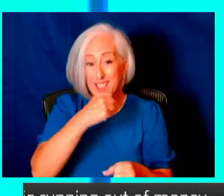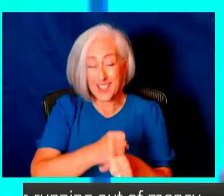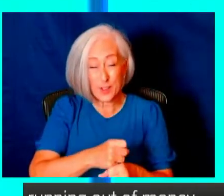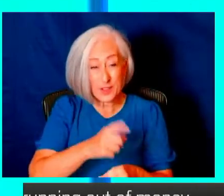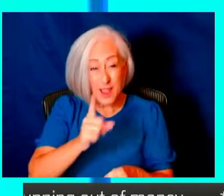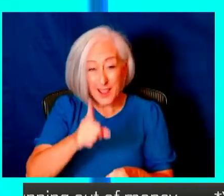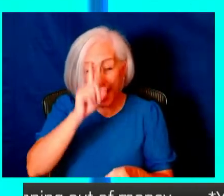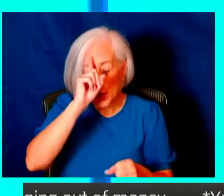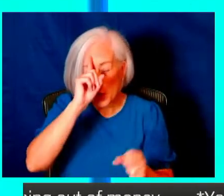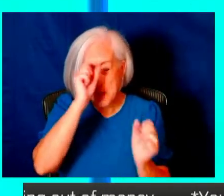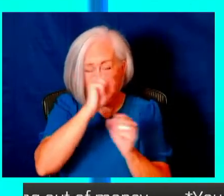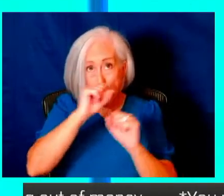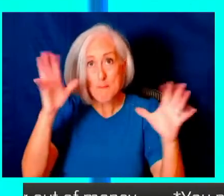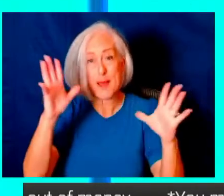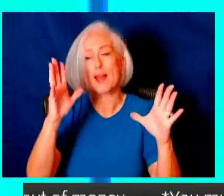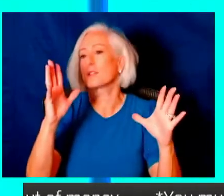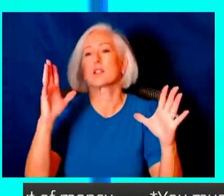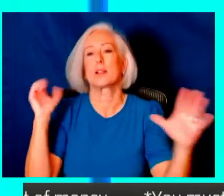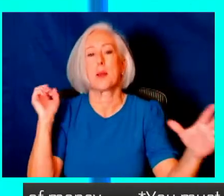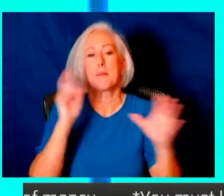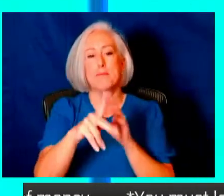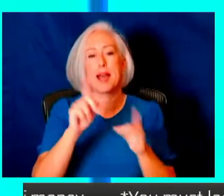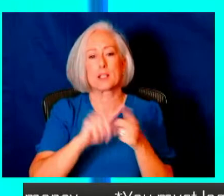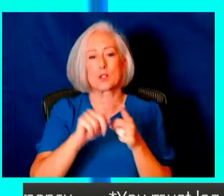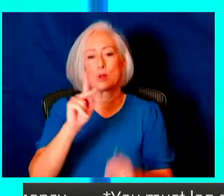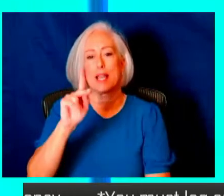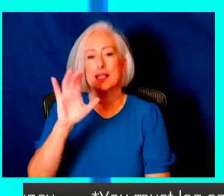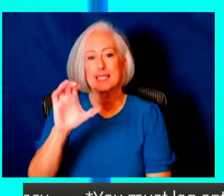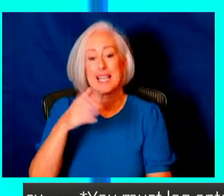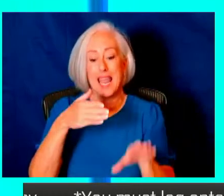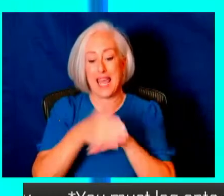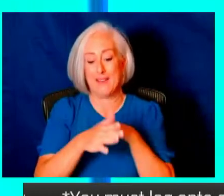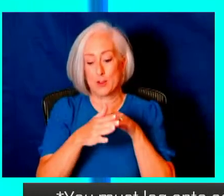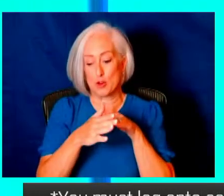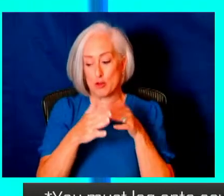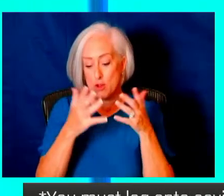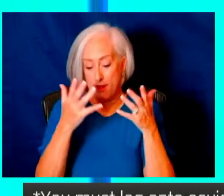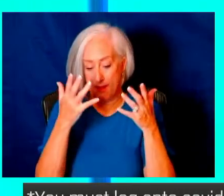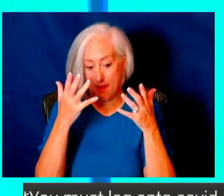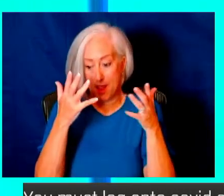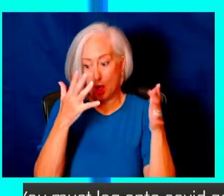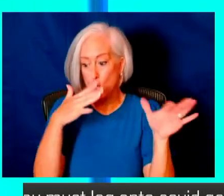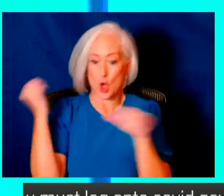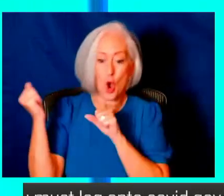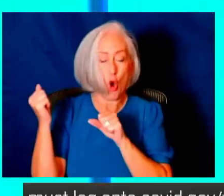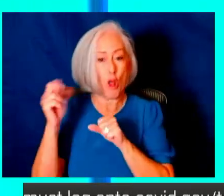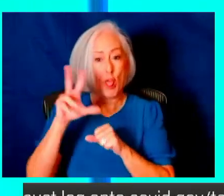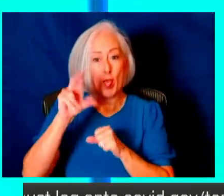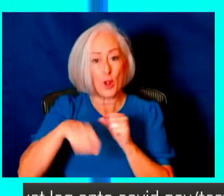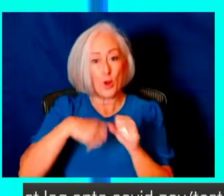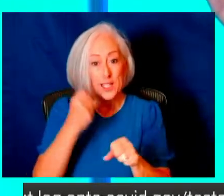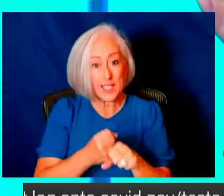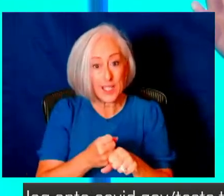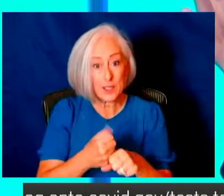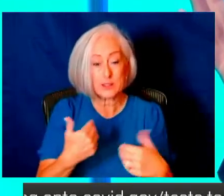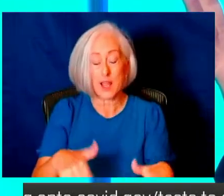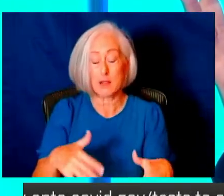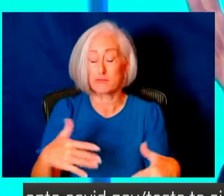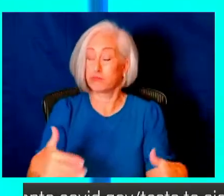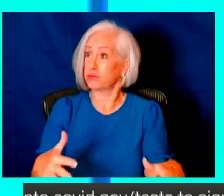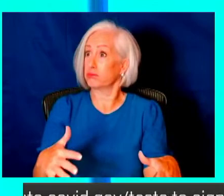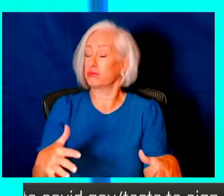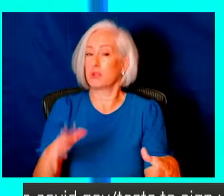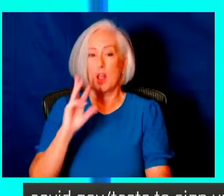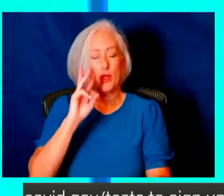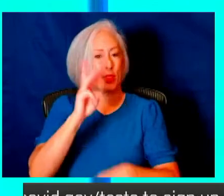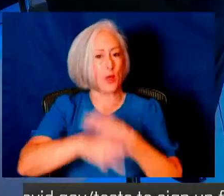coming back to Kansas City after being gone for 30 years? I mean, the world's changed. The world has